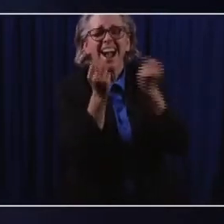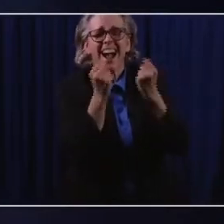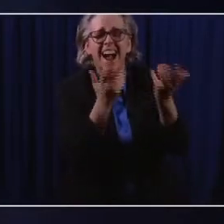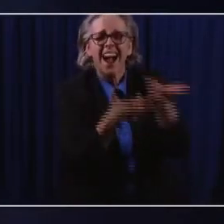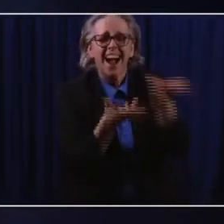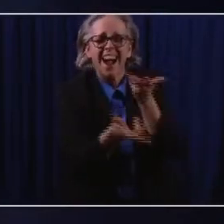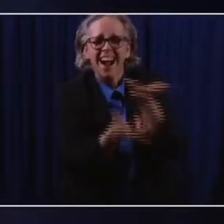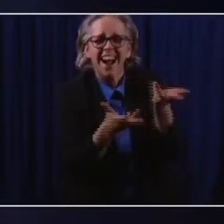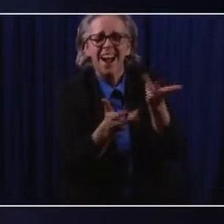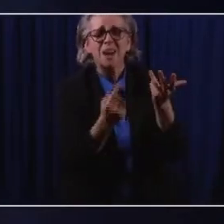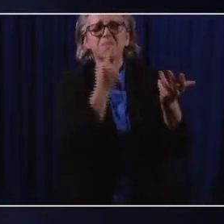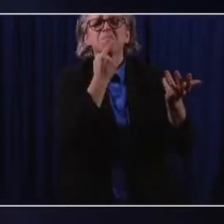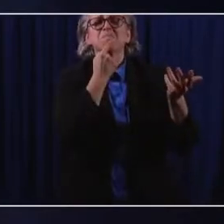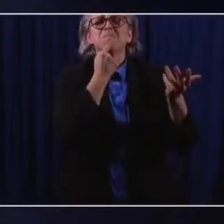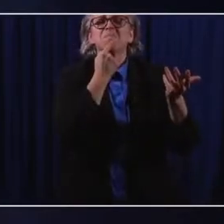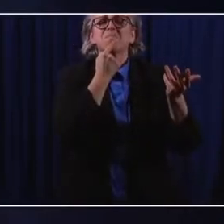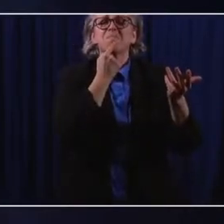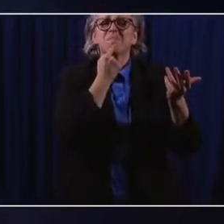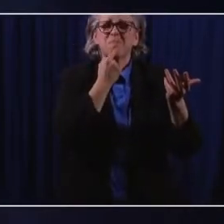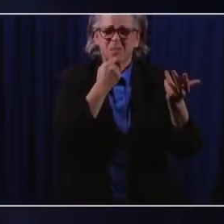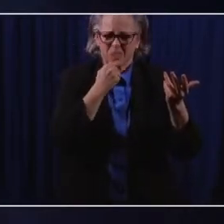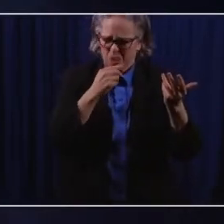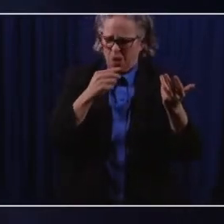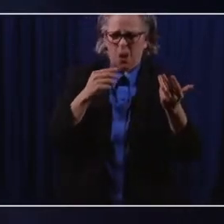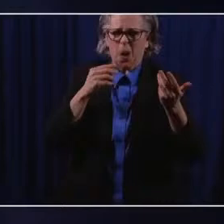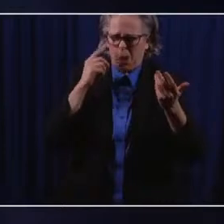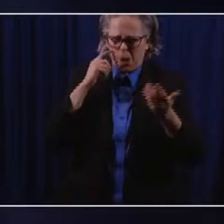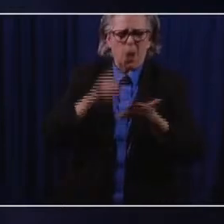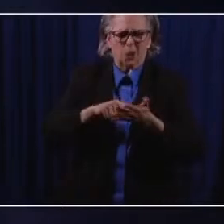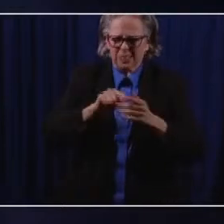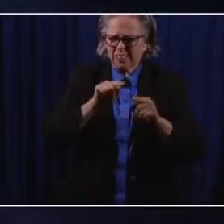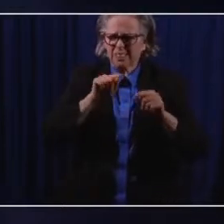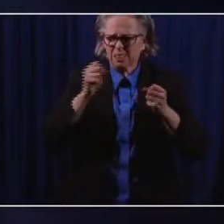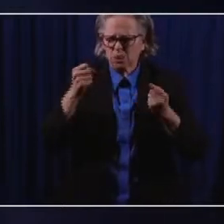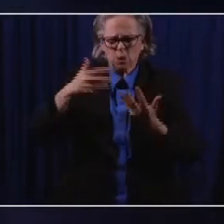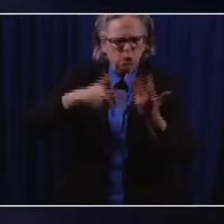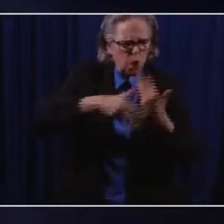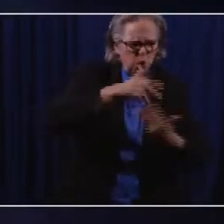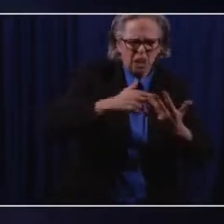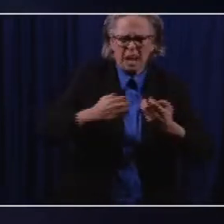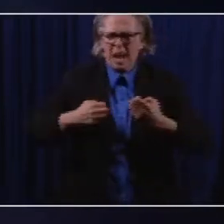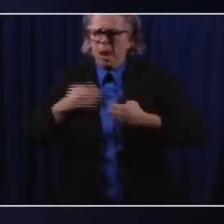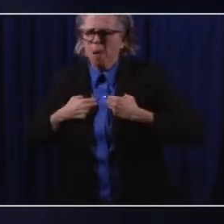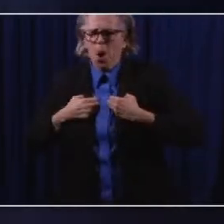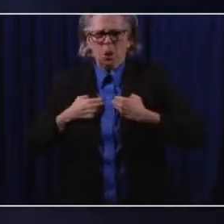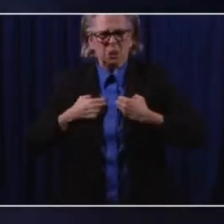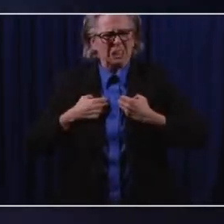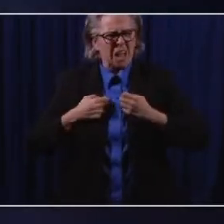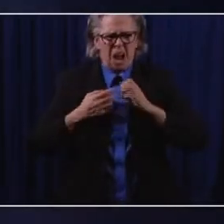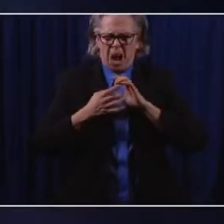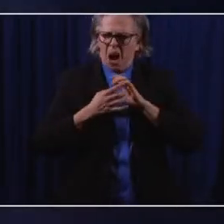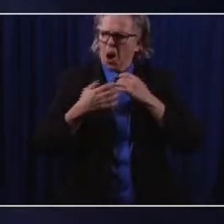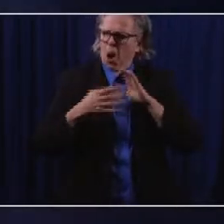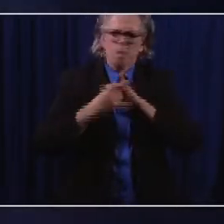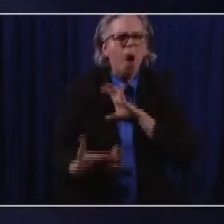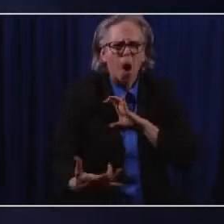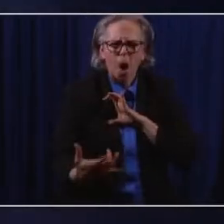We've seen some of those social emotional needs and being able to connect with them in person from a safe distance with